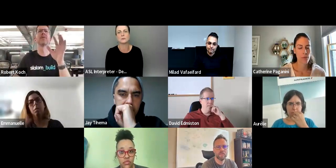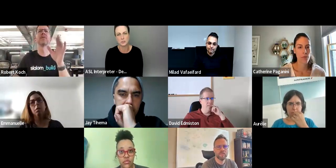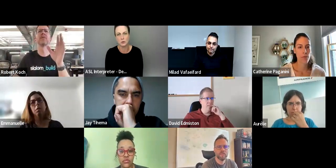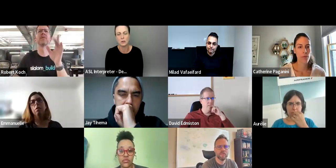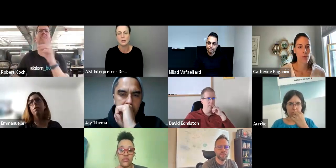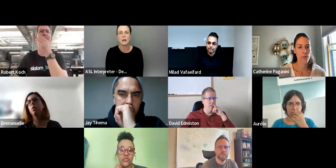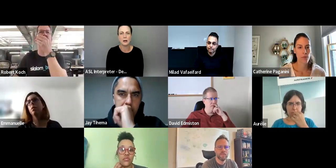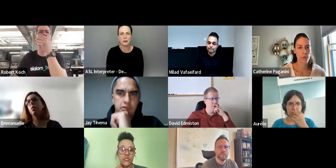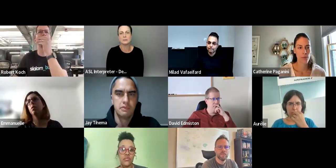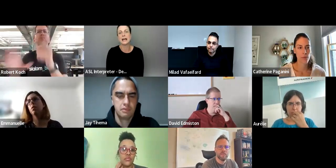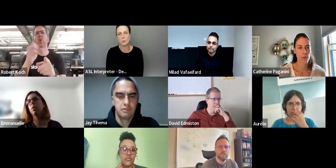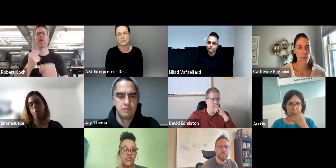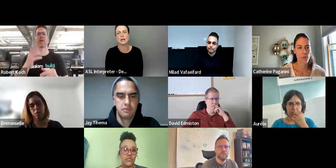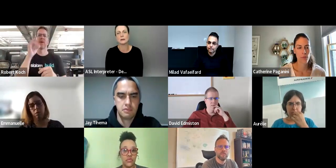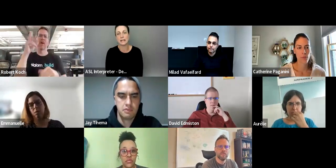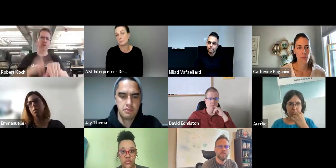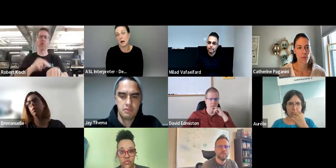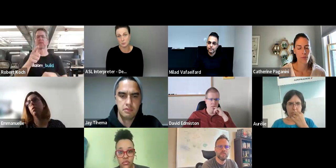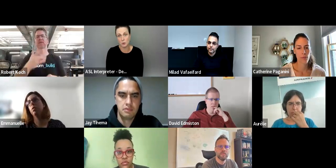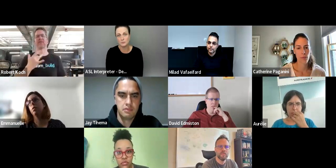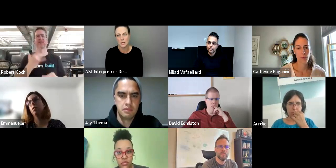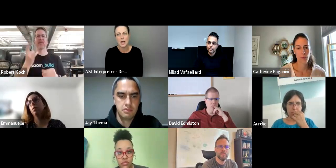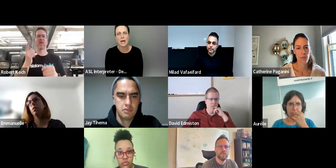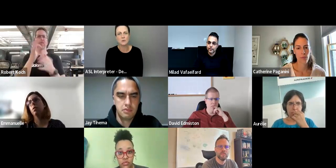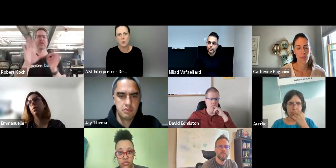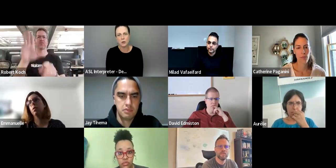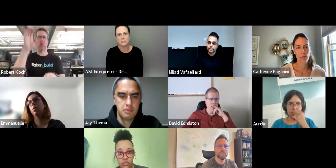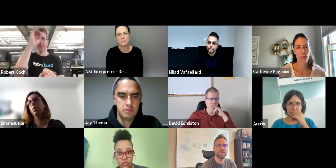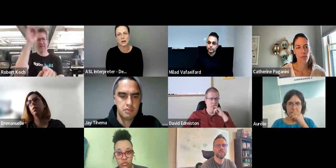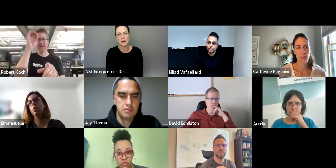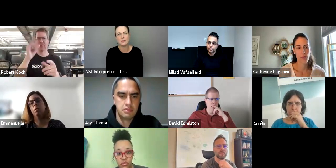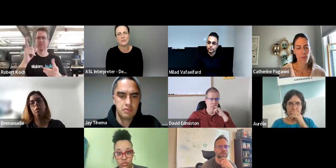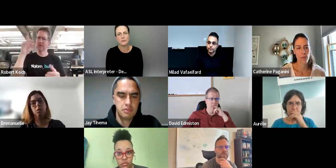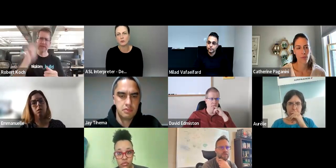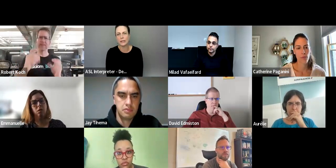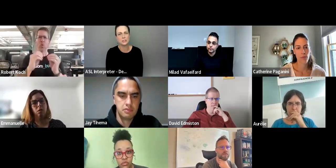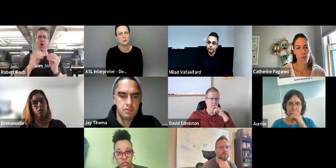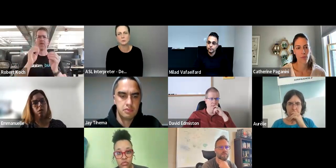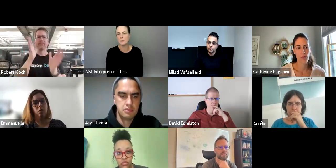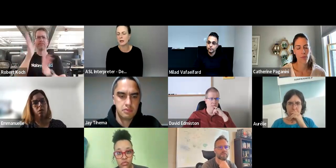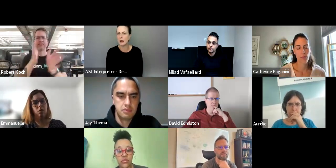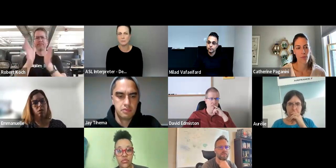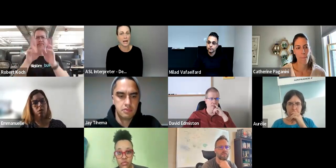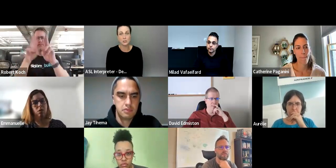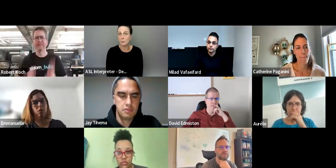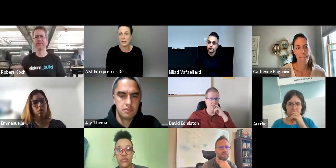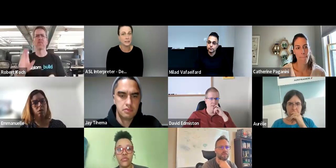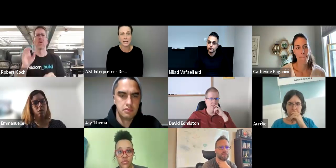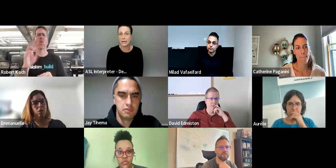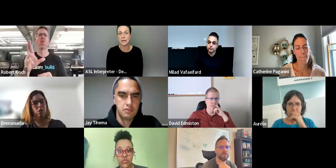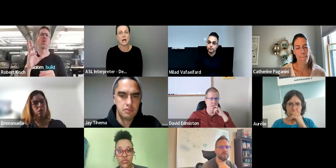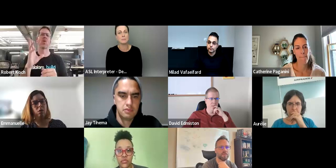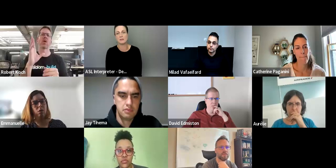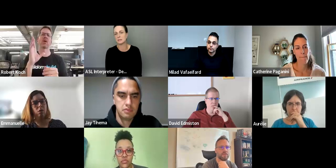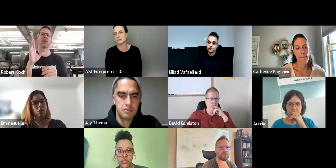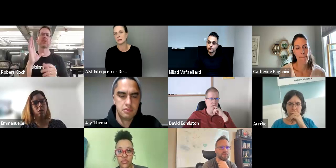much universal language as possible. And of course, feel free to add your opinion at